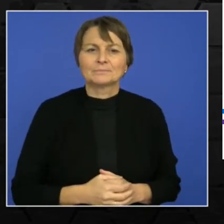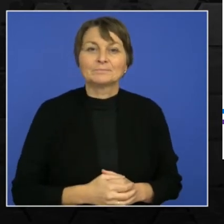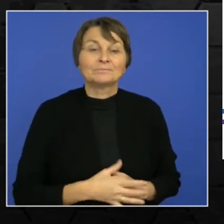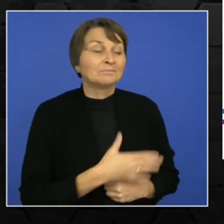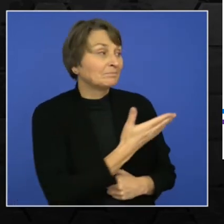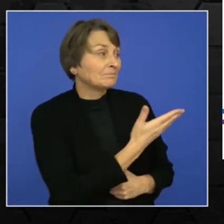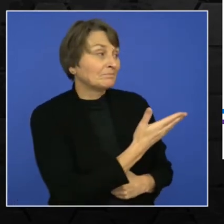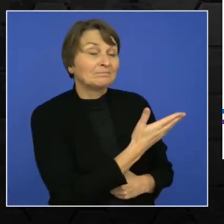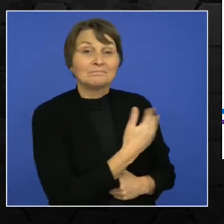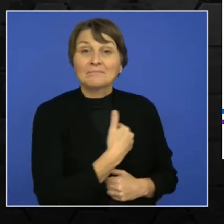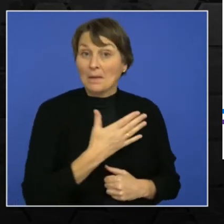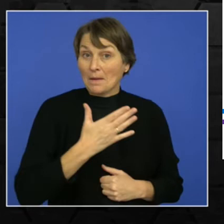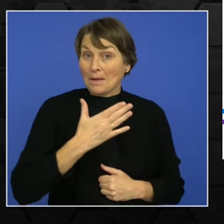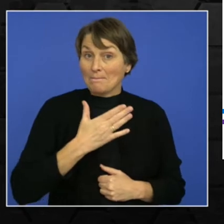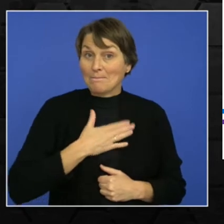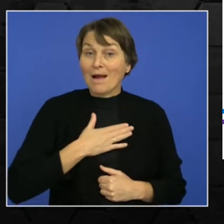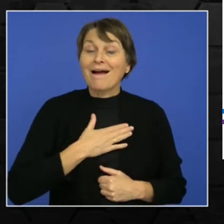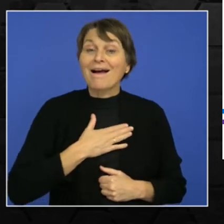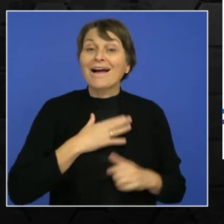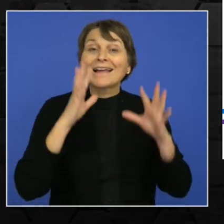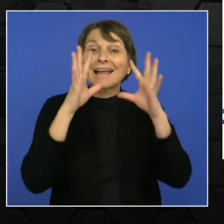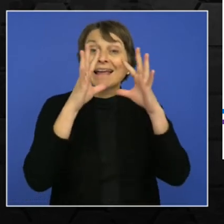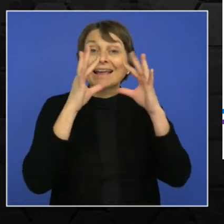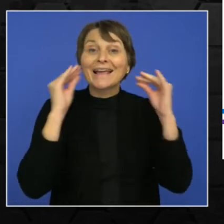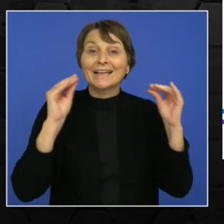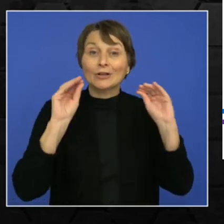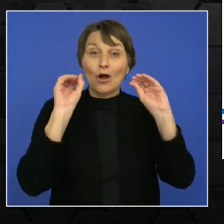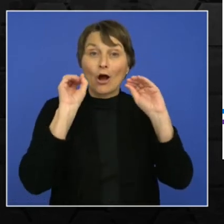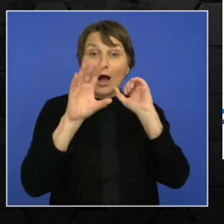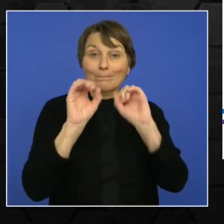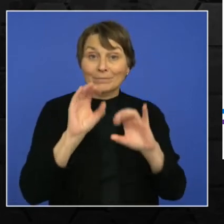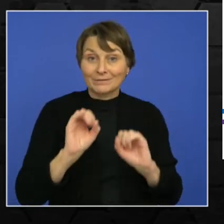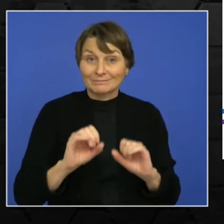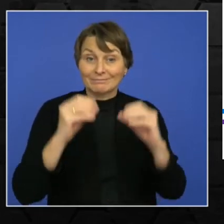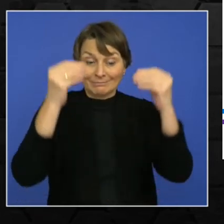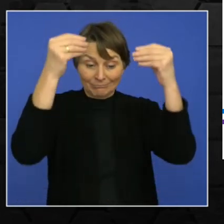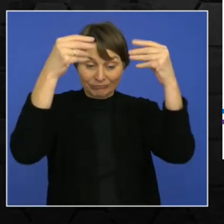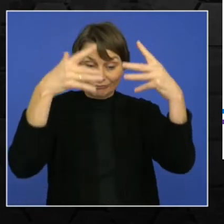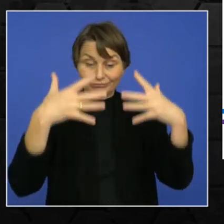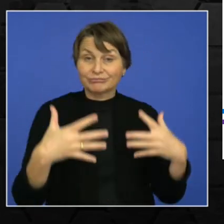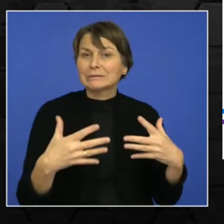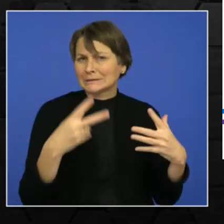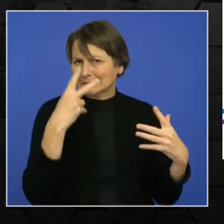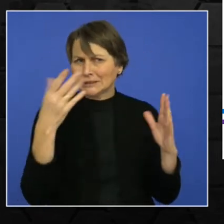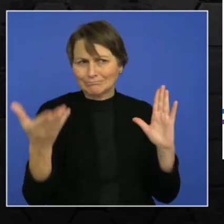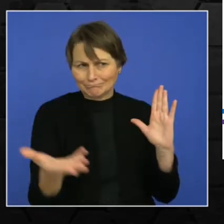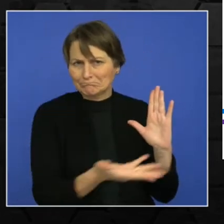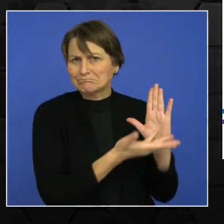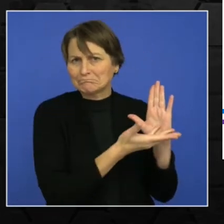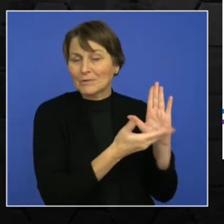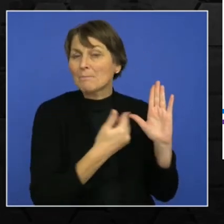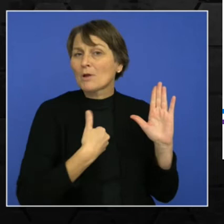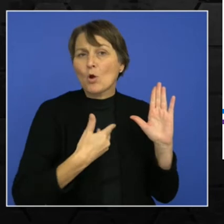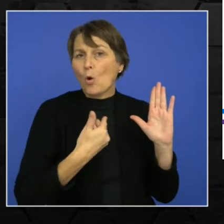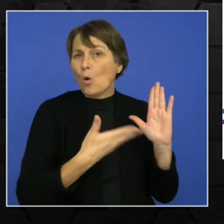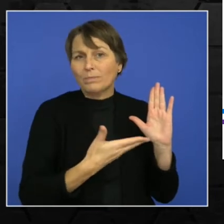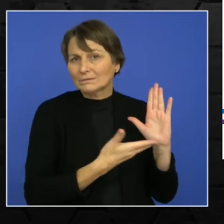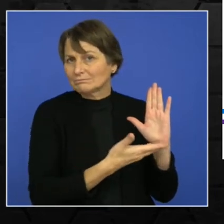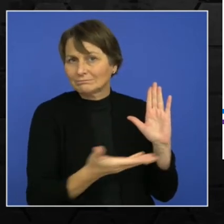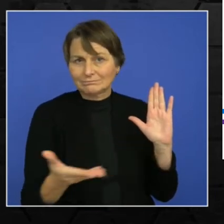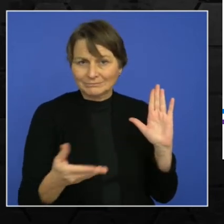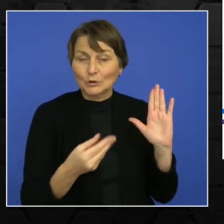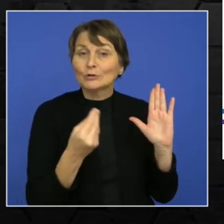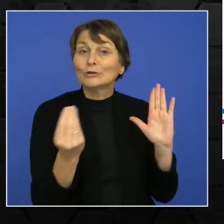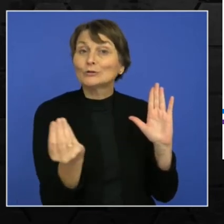Also, you can go to my GitHub because, like, since I'm an open source contributor, I strongly believe in the open